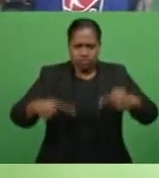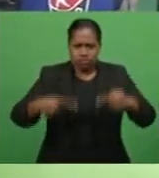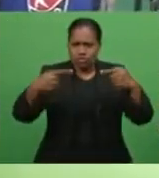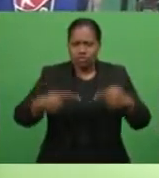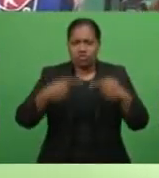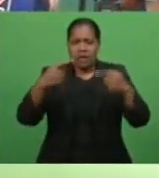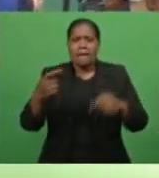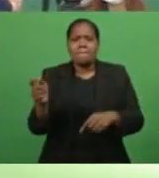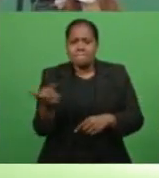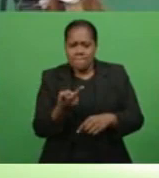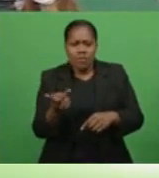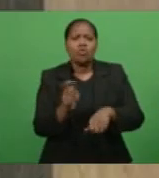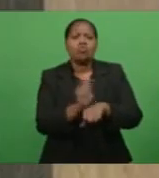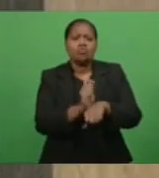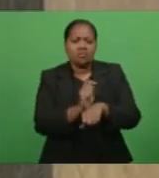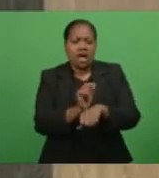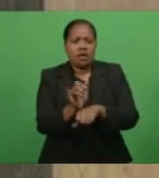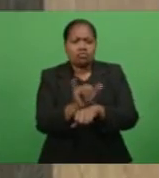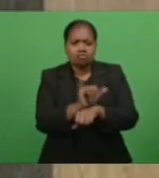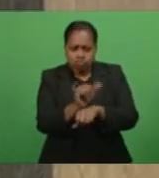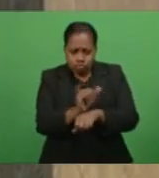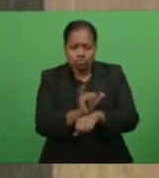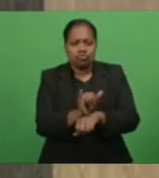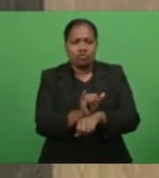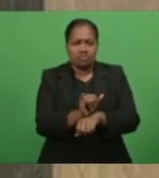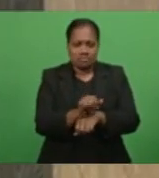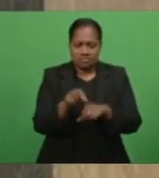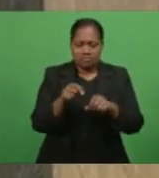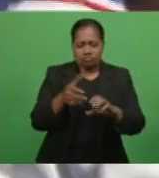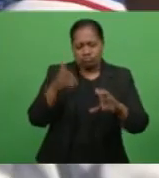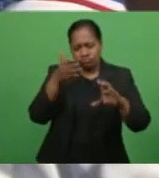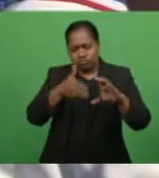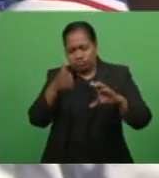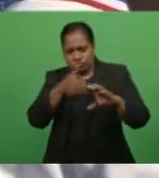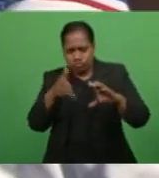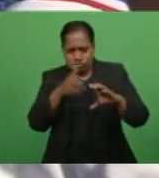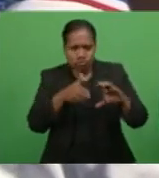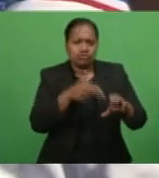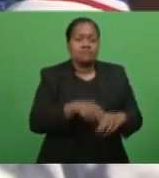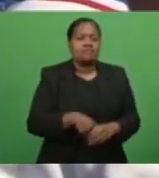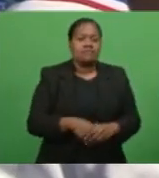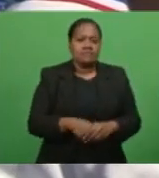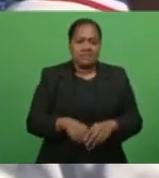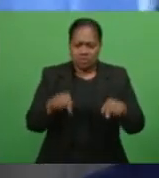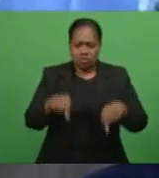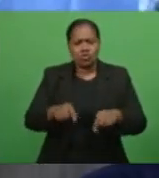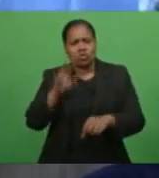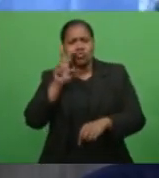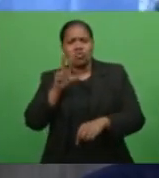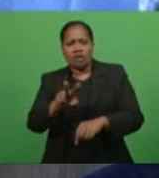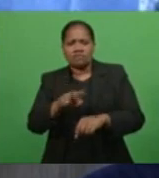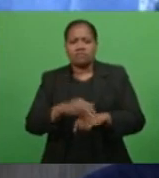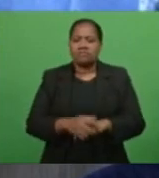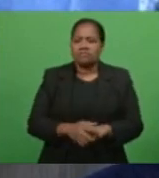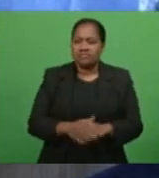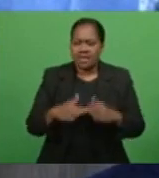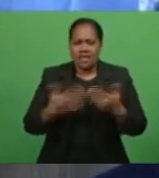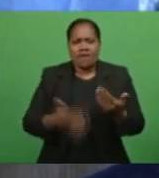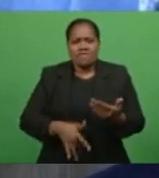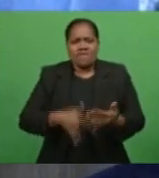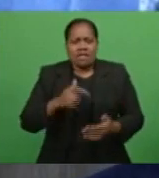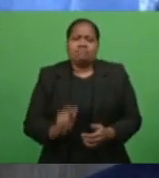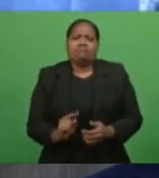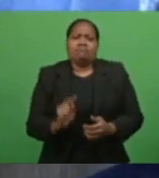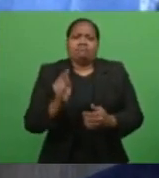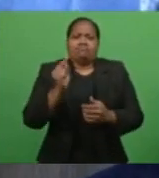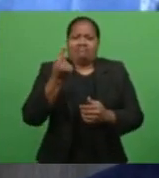and YouTube. In South Korea, fans flocked to restaurants and bars just to watch. I now feel like my thirst for football